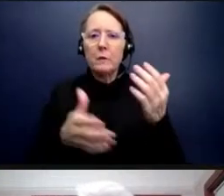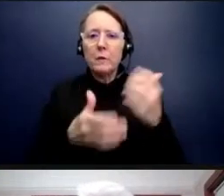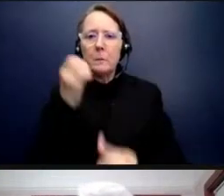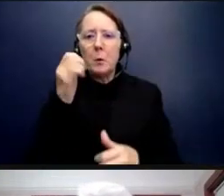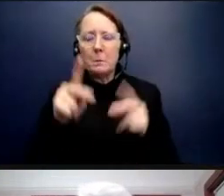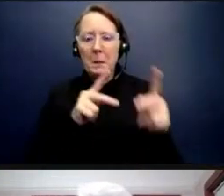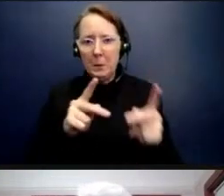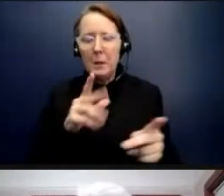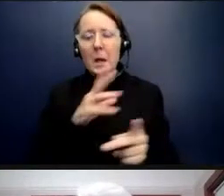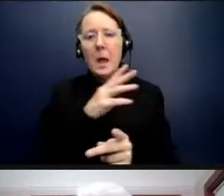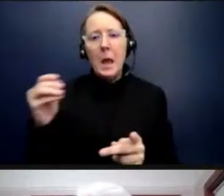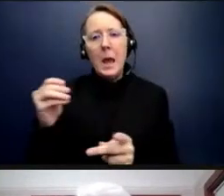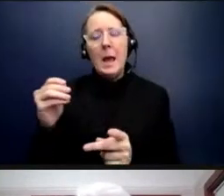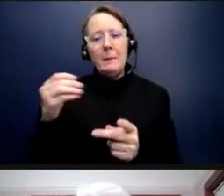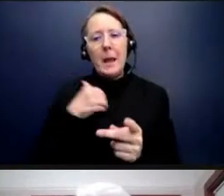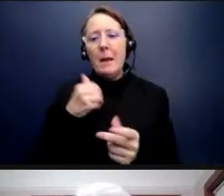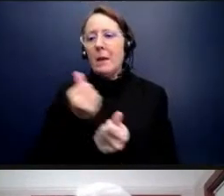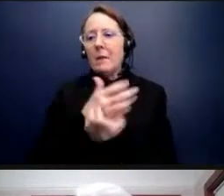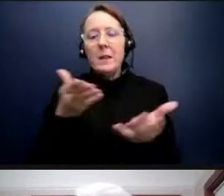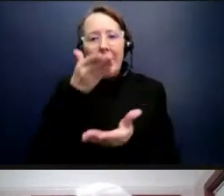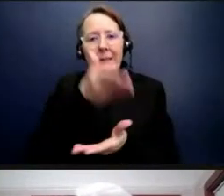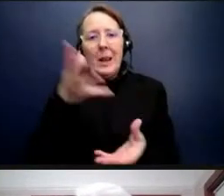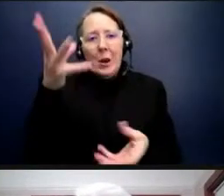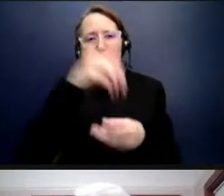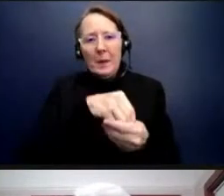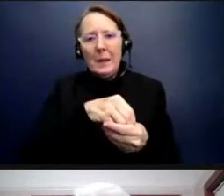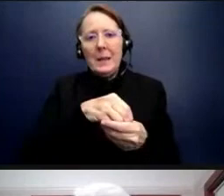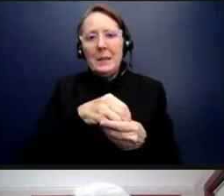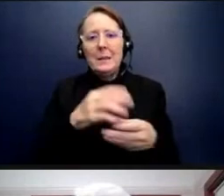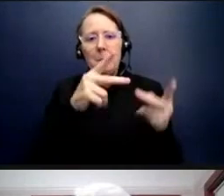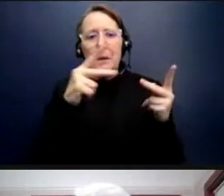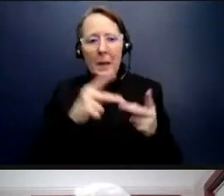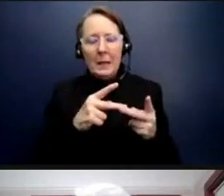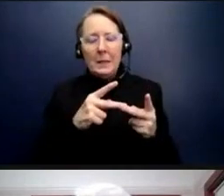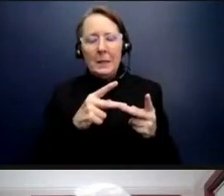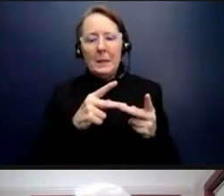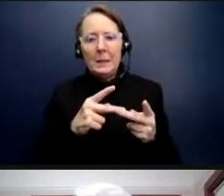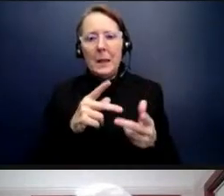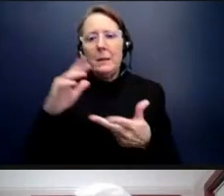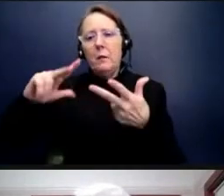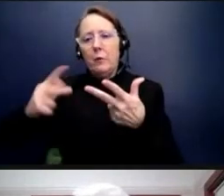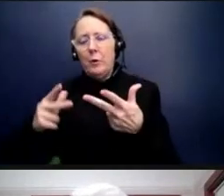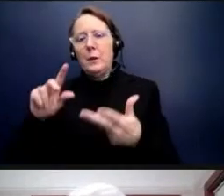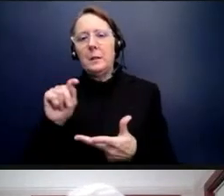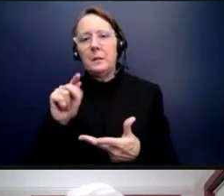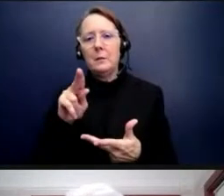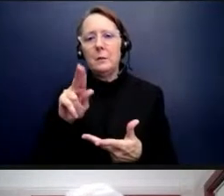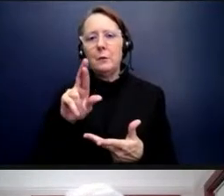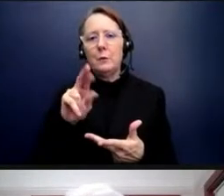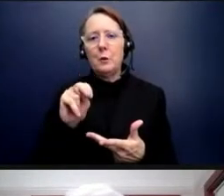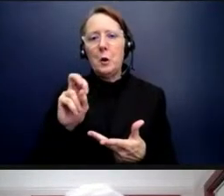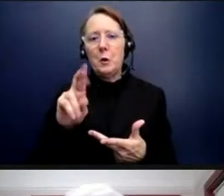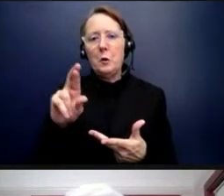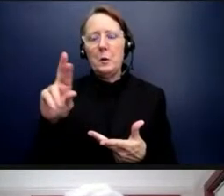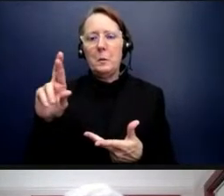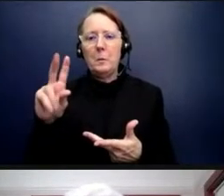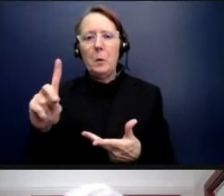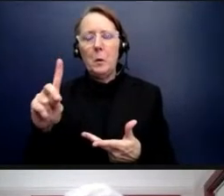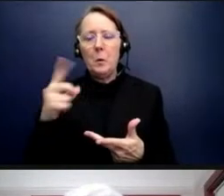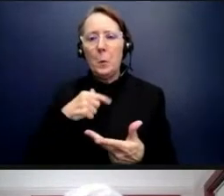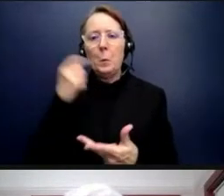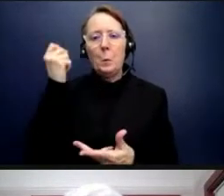the location that would be necessary. And then Turner Road would be third. We understand there would be